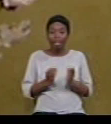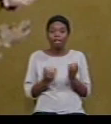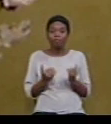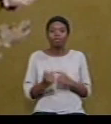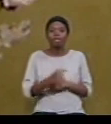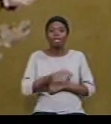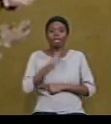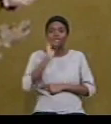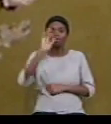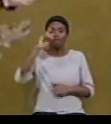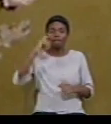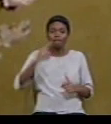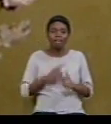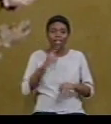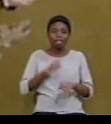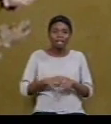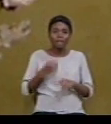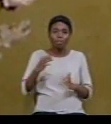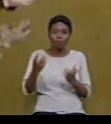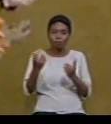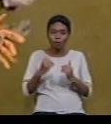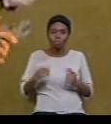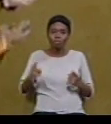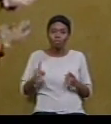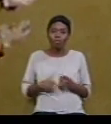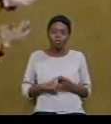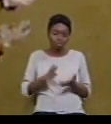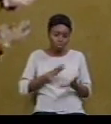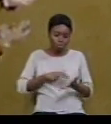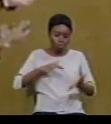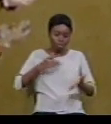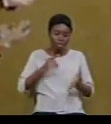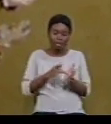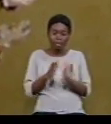to study the Bible with us in the headquarters here,